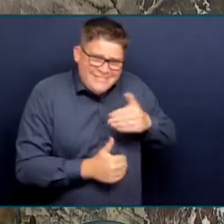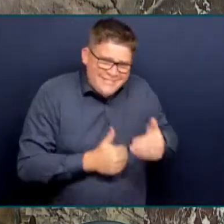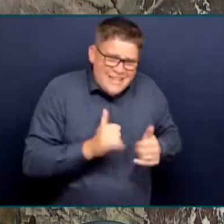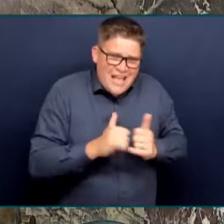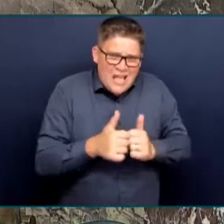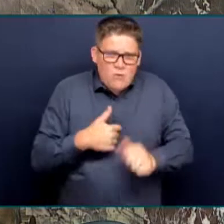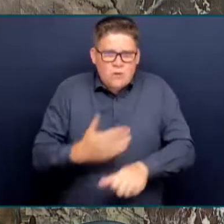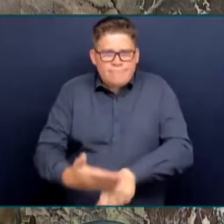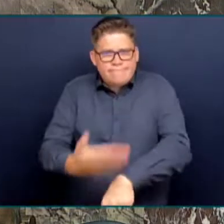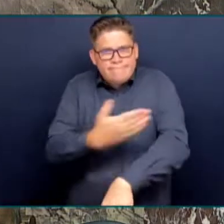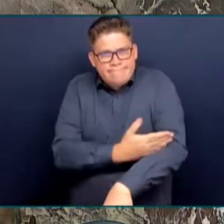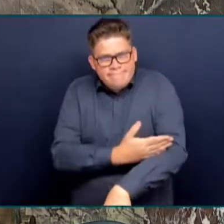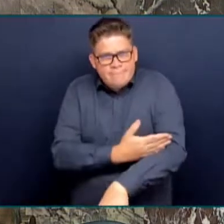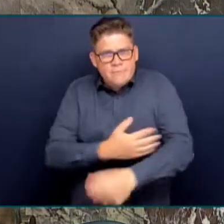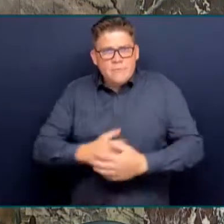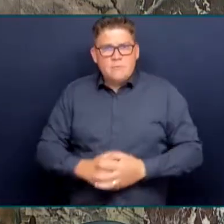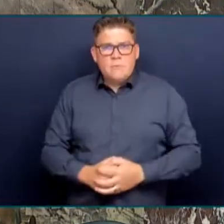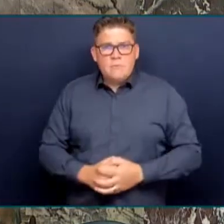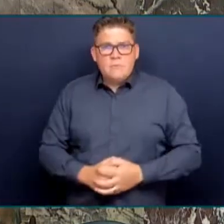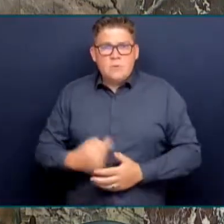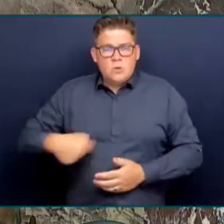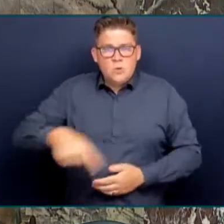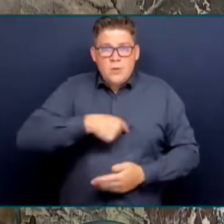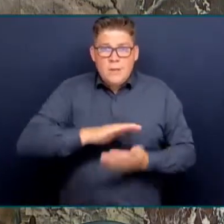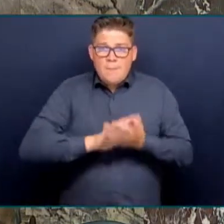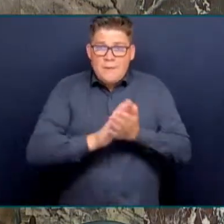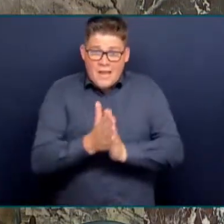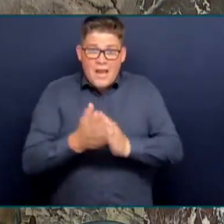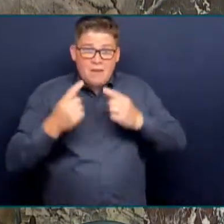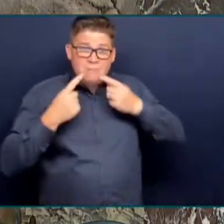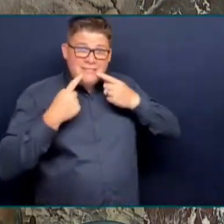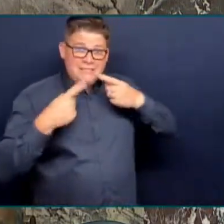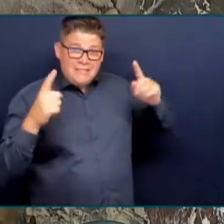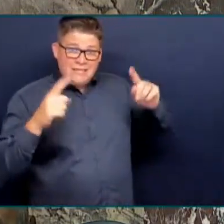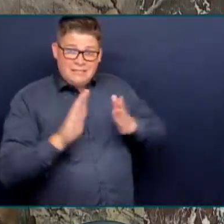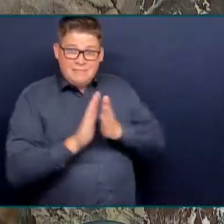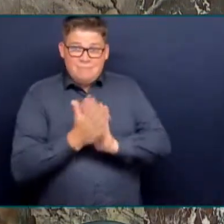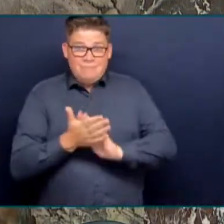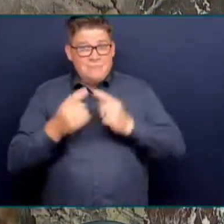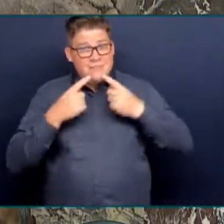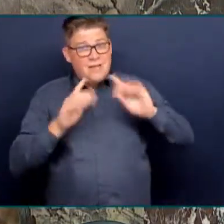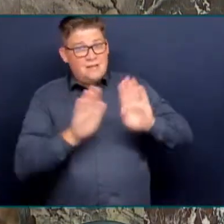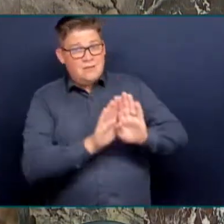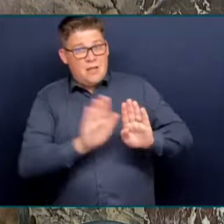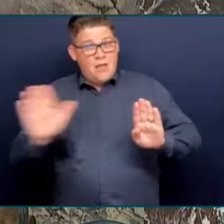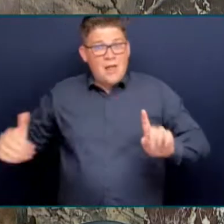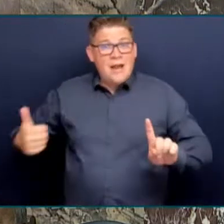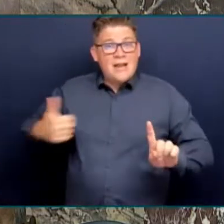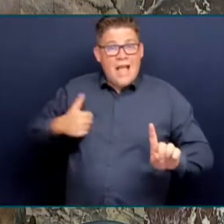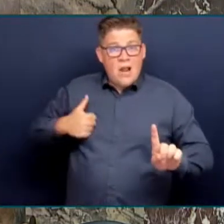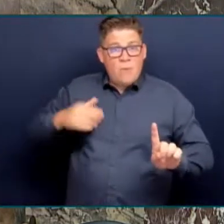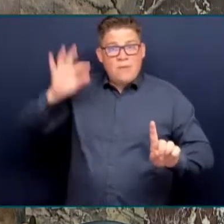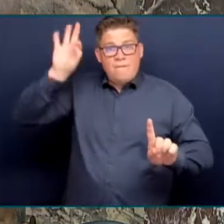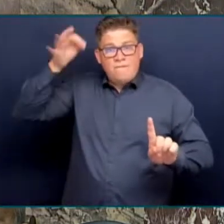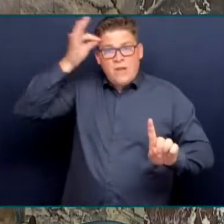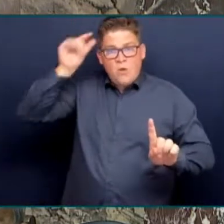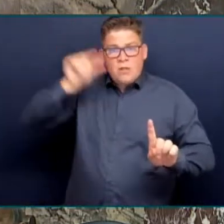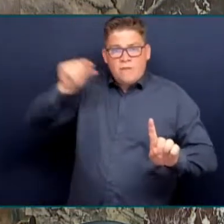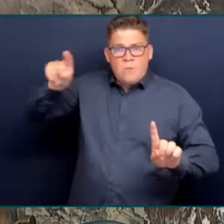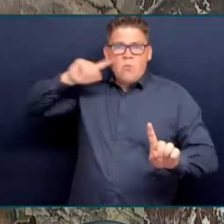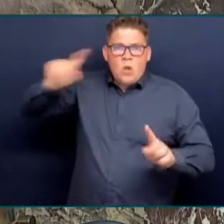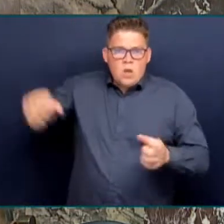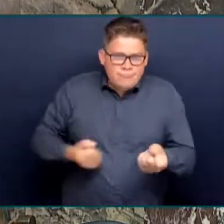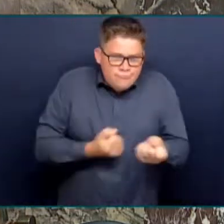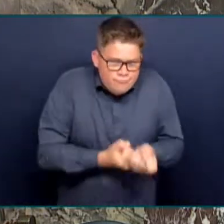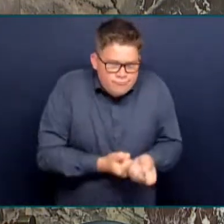a Prime Minister, a Finance Minister in Ottawa, and a national government that understands and recognizes the issues that the Leader of